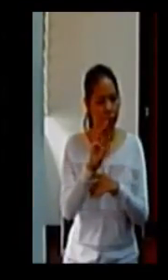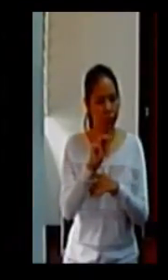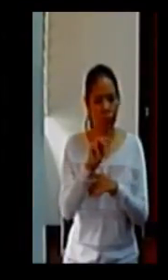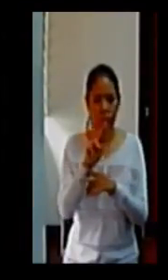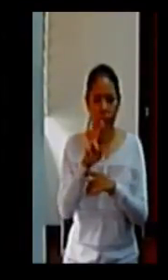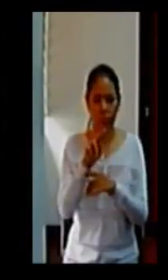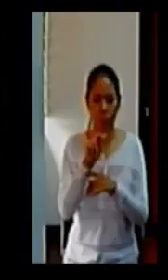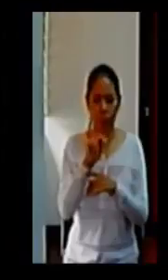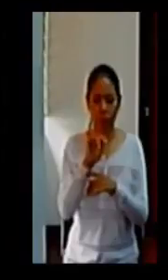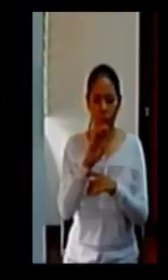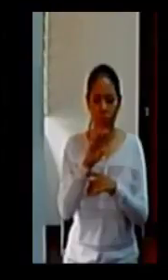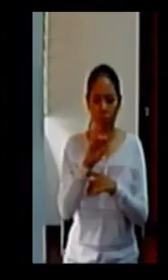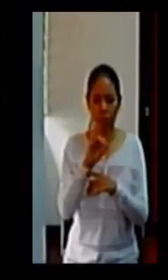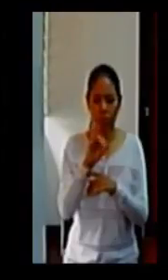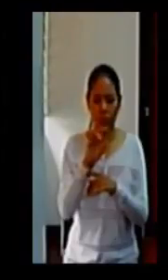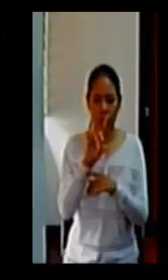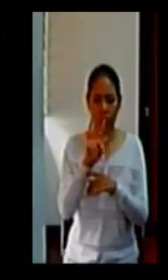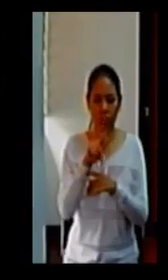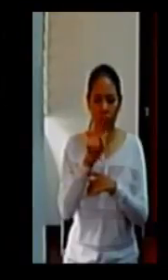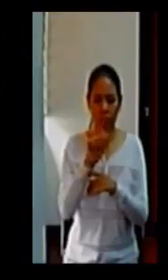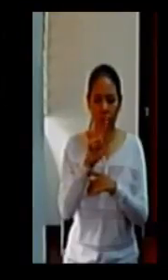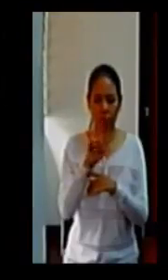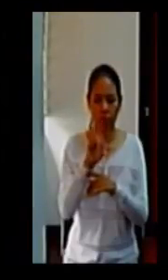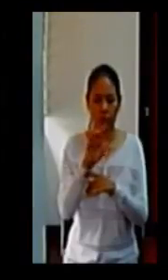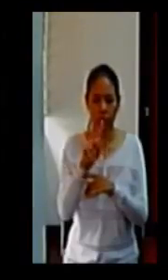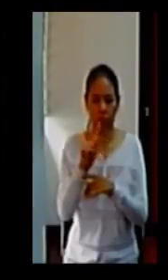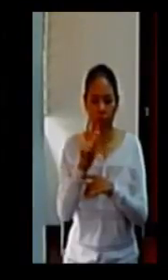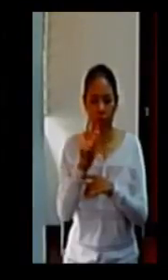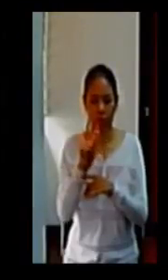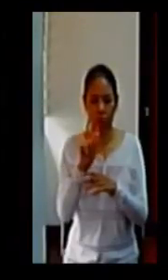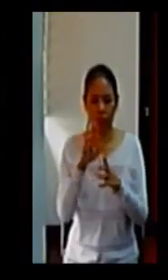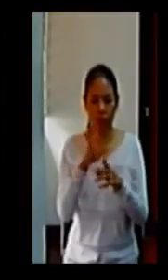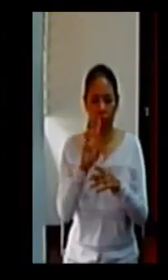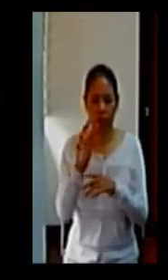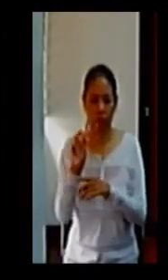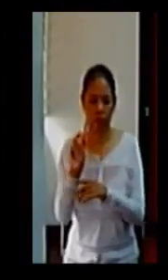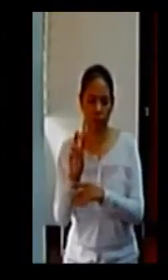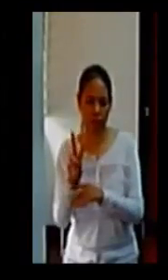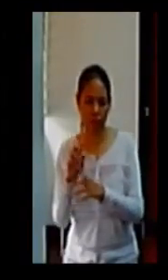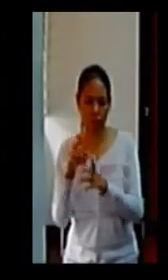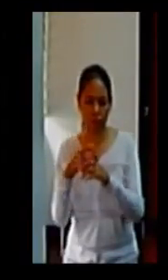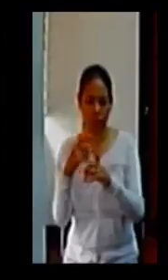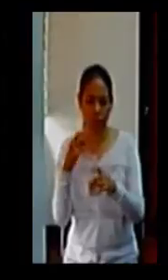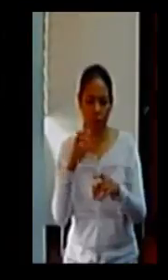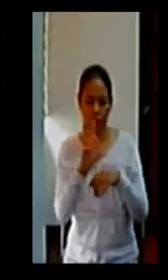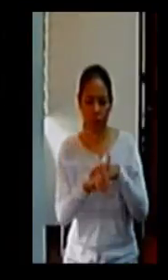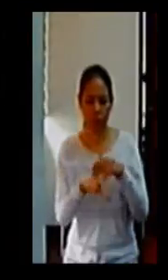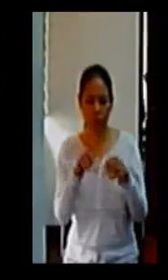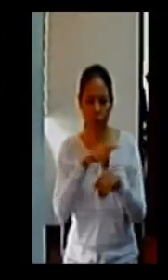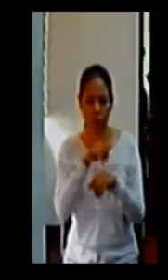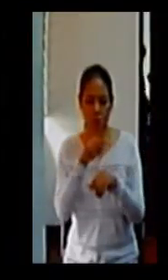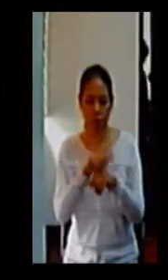ang 2 is lowland fields na. Sa kasalukuyan po, wala po akong